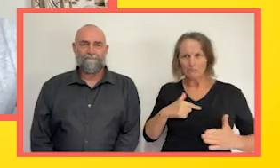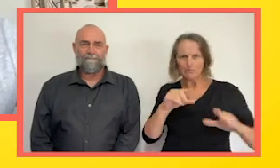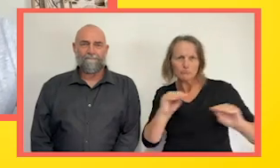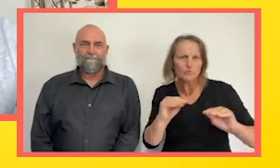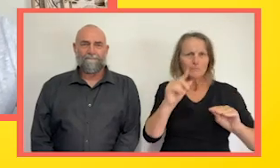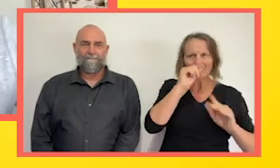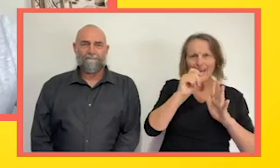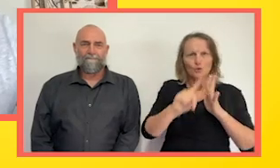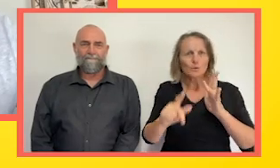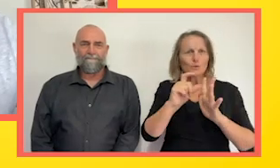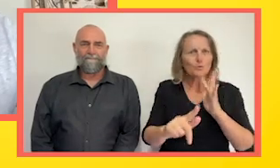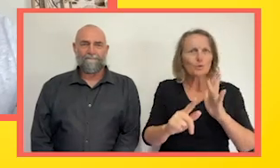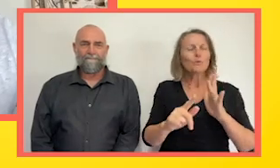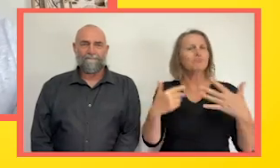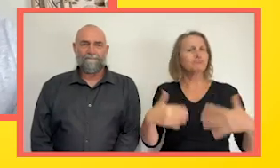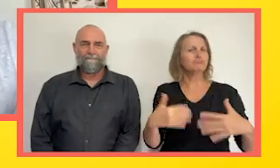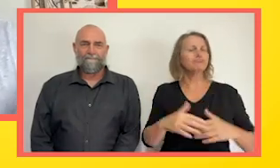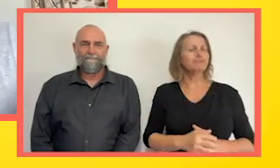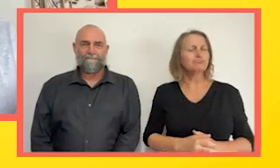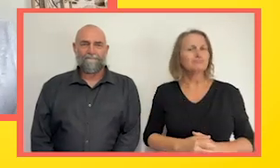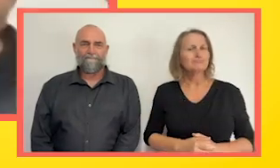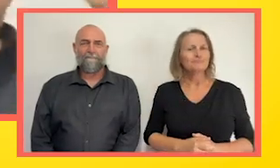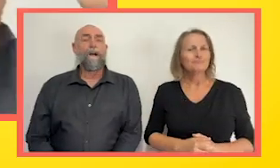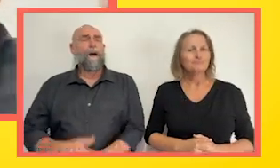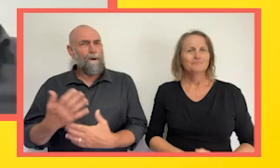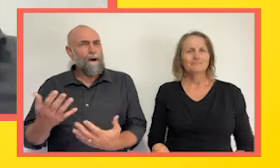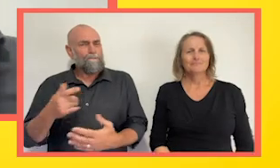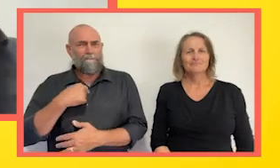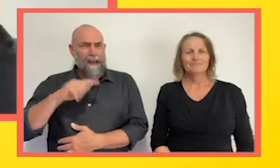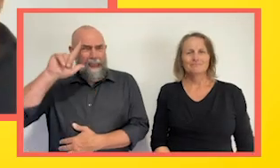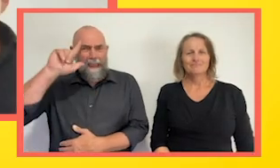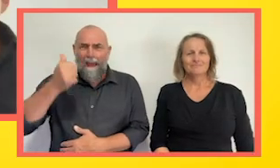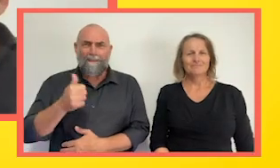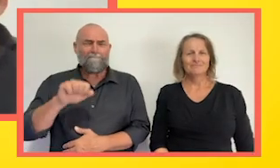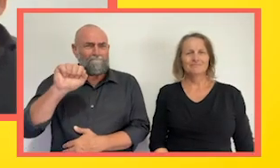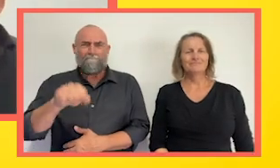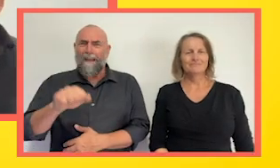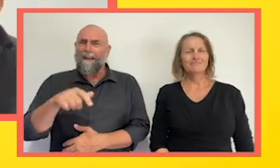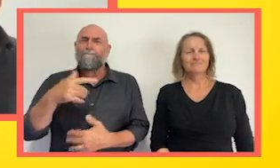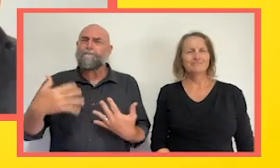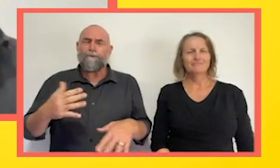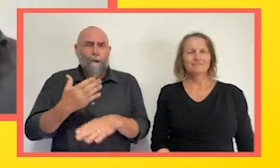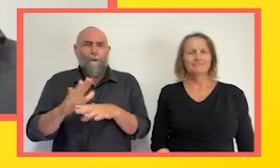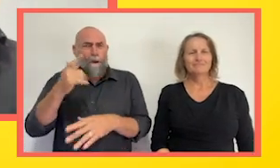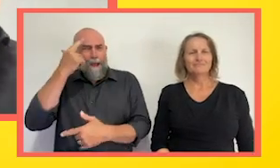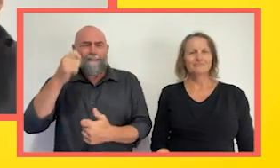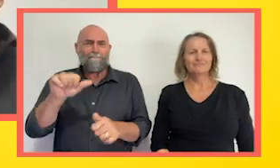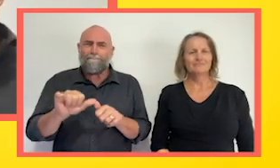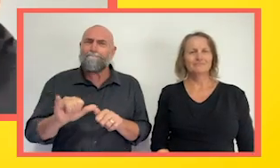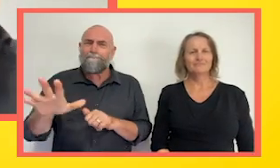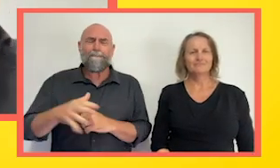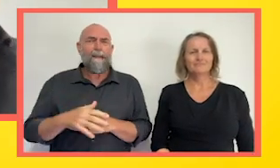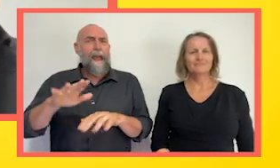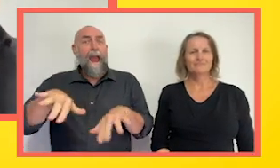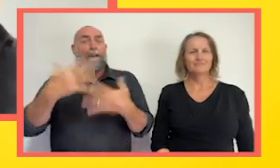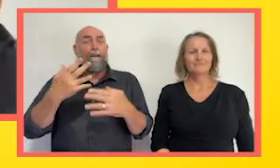than I have for 20 years of playing wheelchair rugby, I guess. Mate, I love it. I think it's a great new initiative, and anything